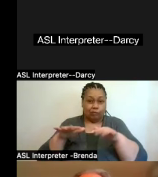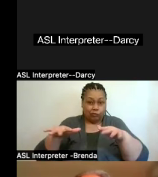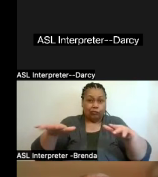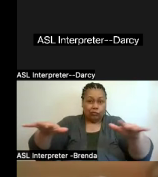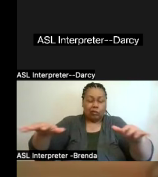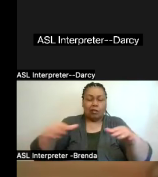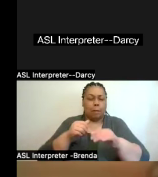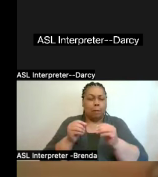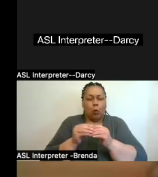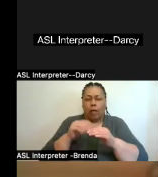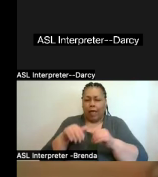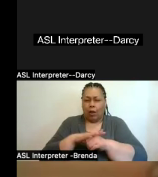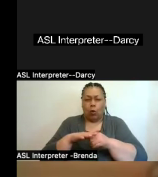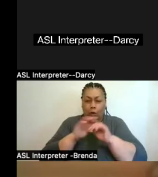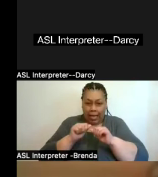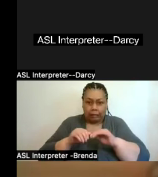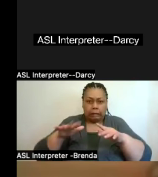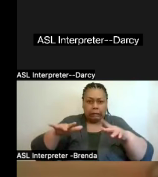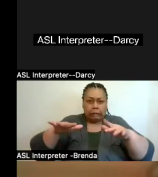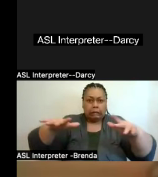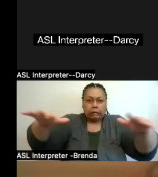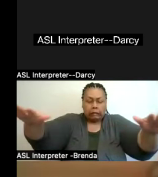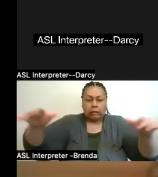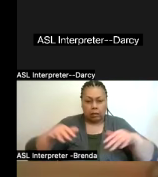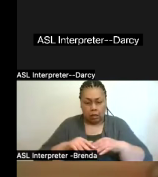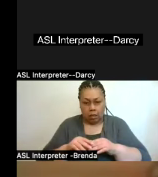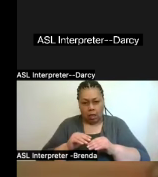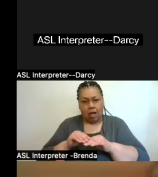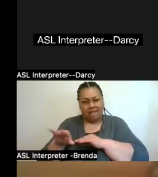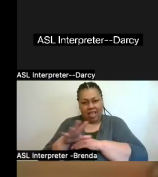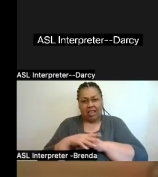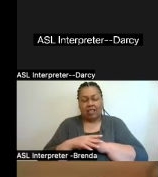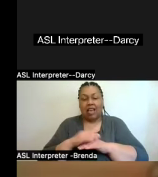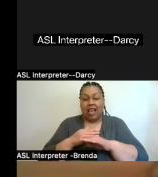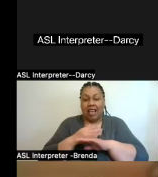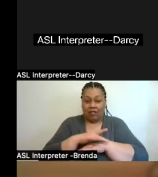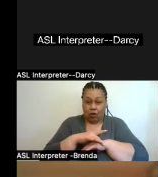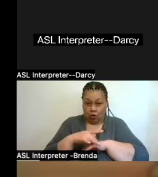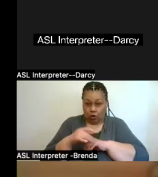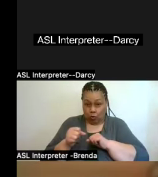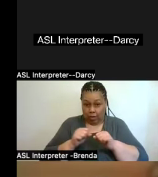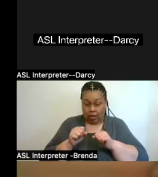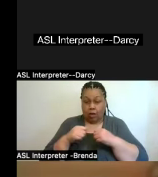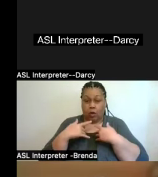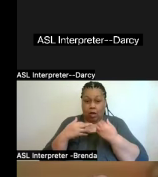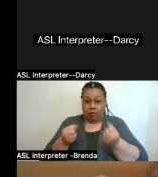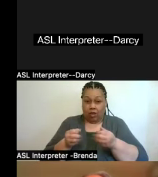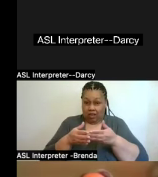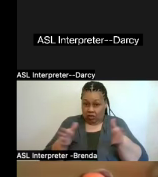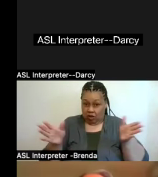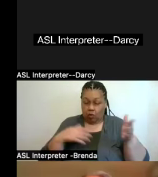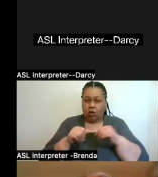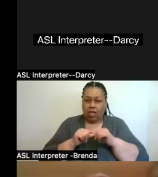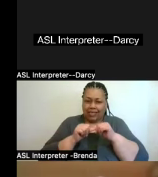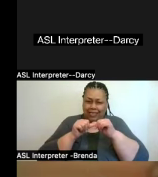local affected areas. And post-earthquake recovery as a whole could go on for much longer periods